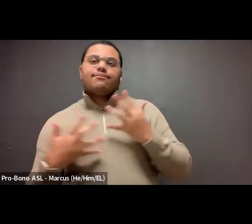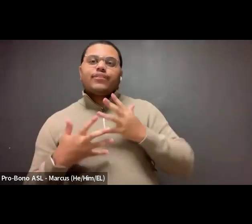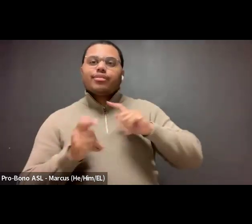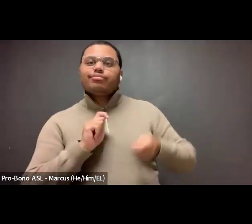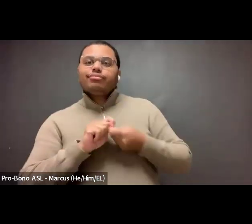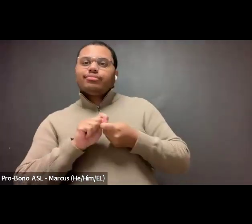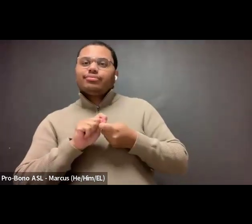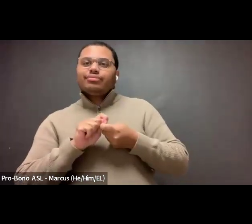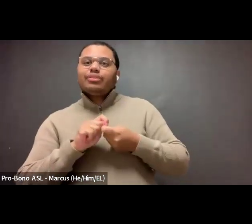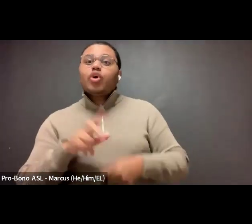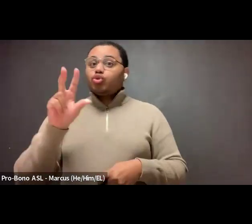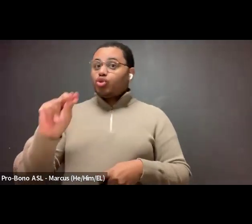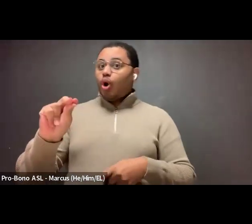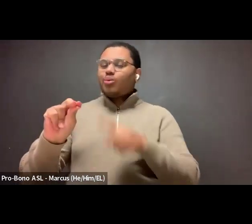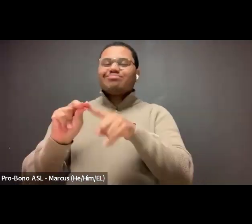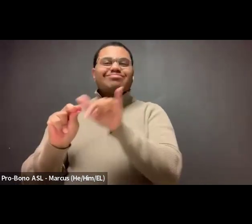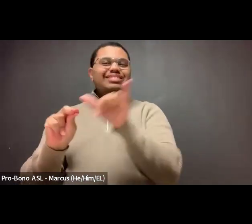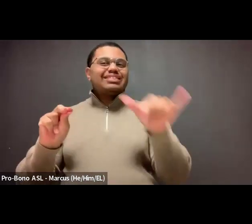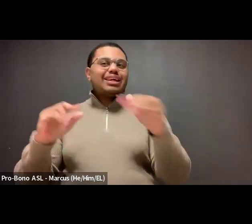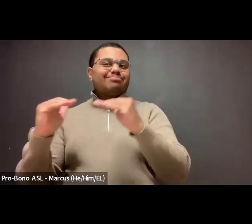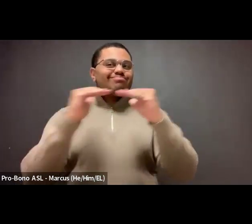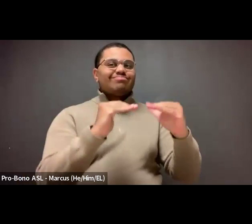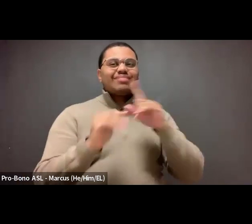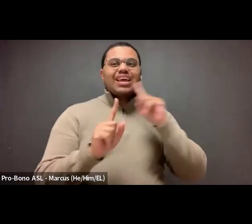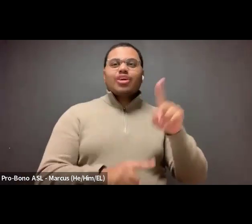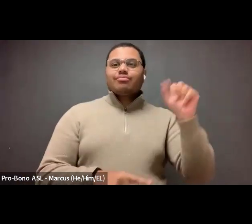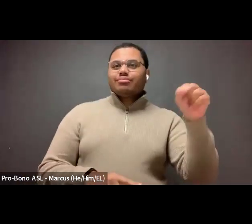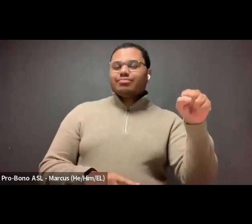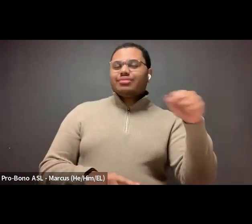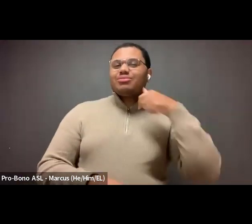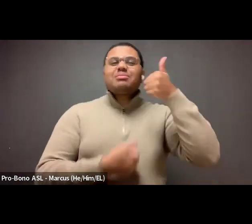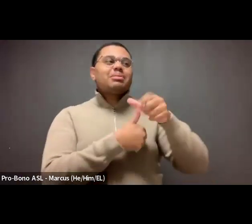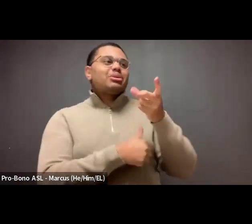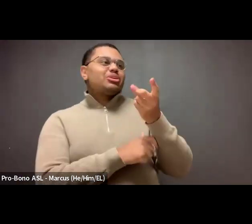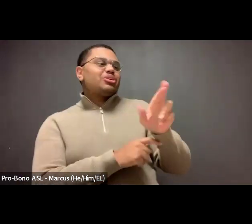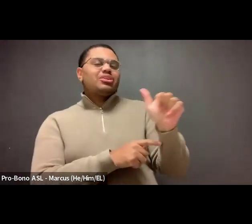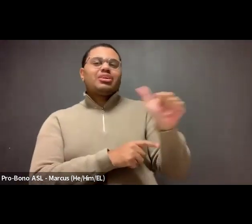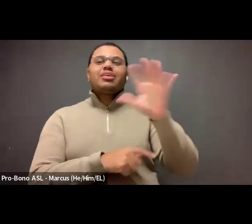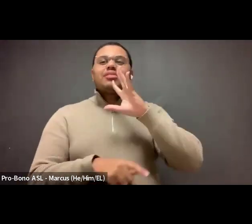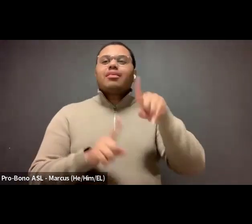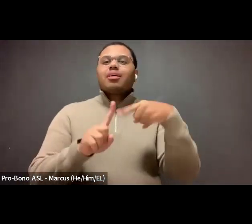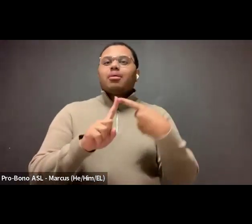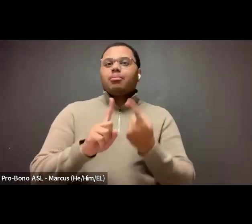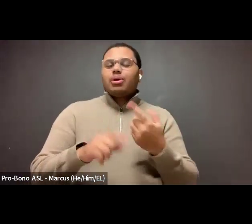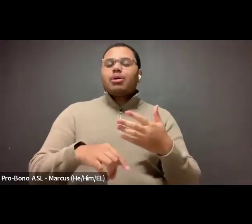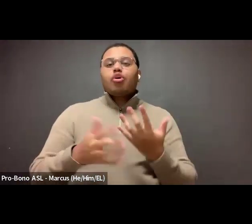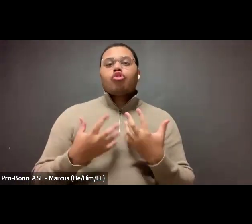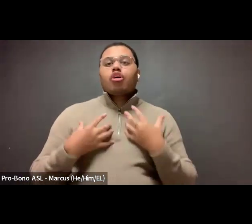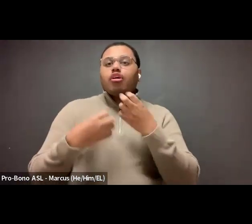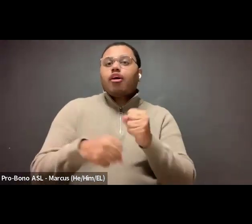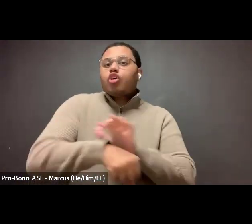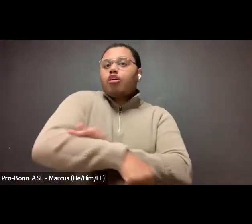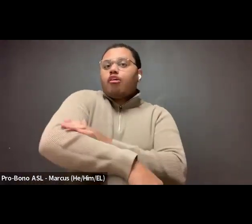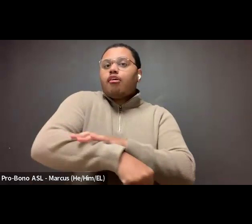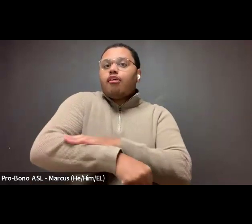answer as yes. A moment I remember so clearly is Dr. A coaching an actor through talking about a recovering arm injury.